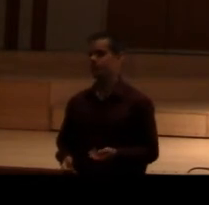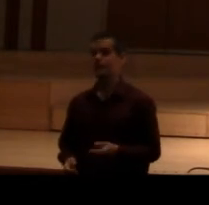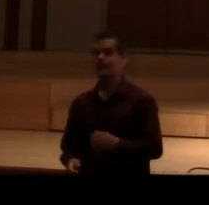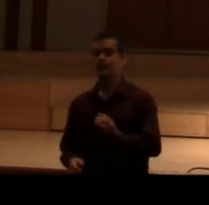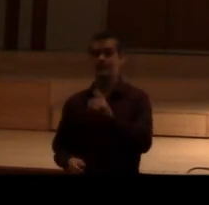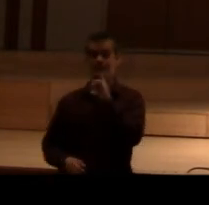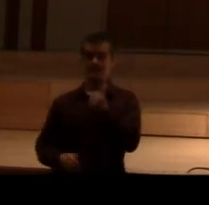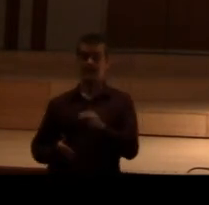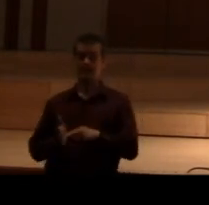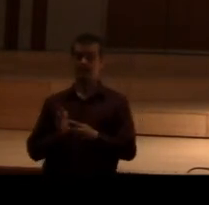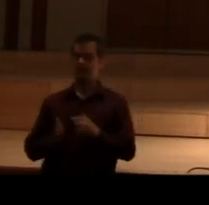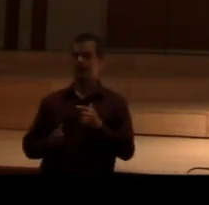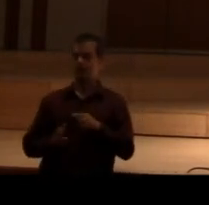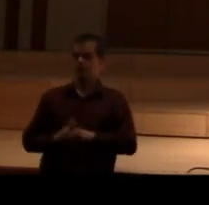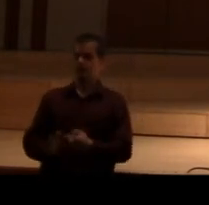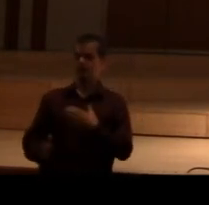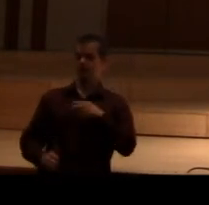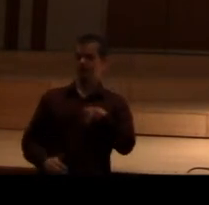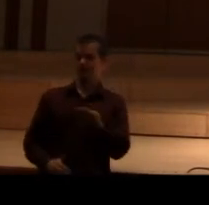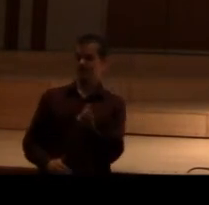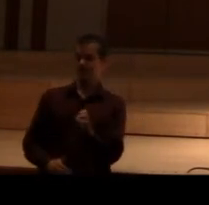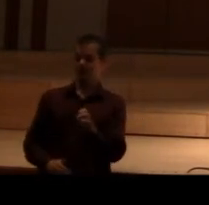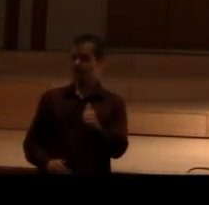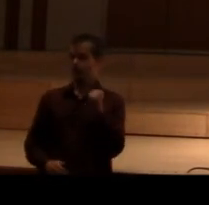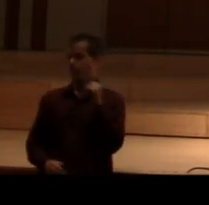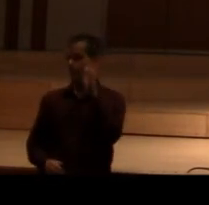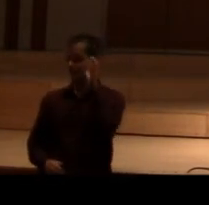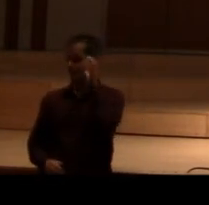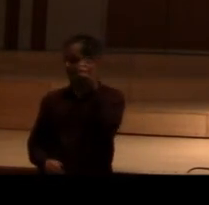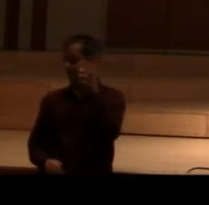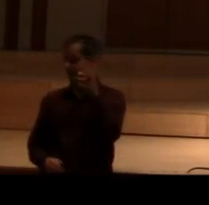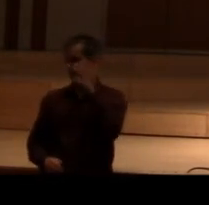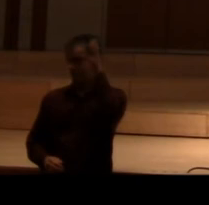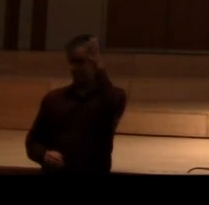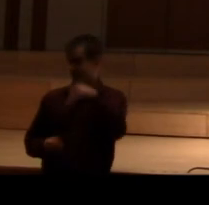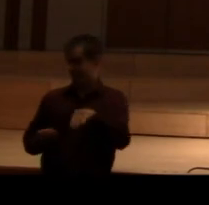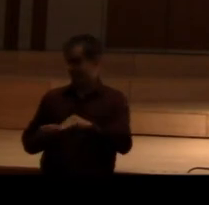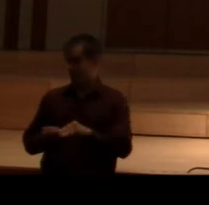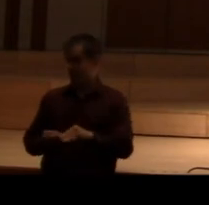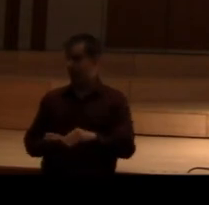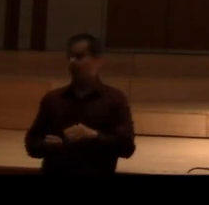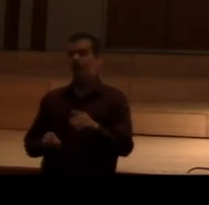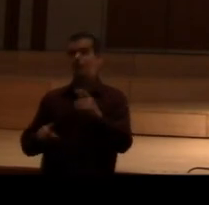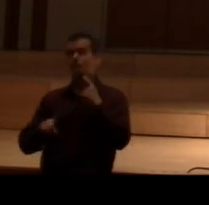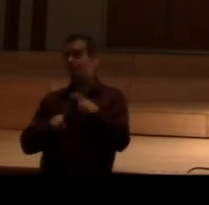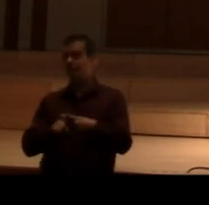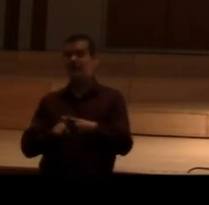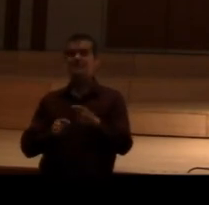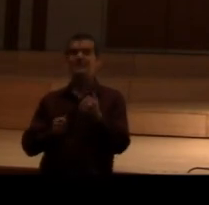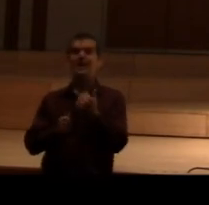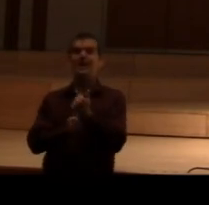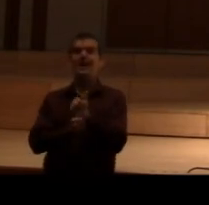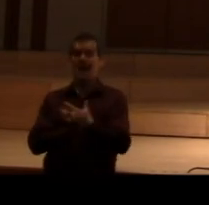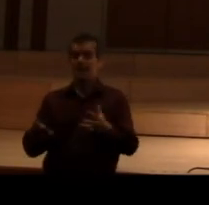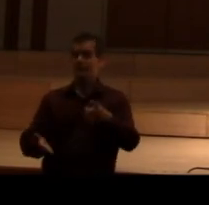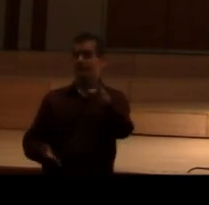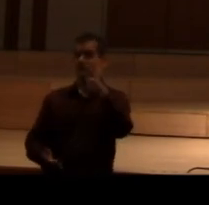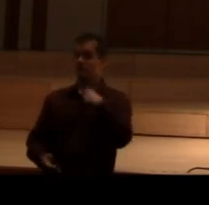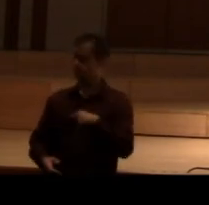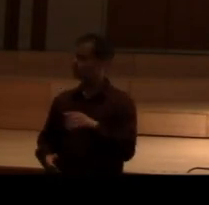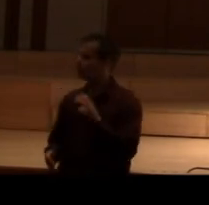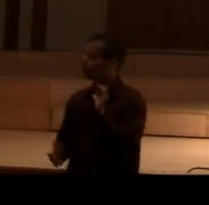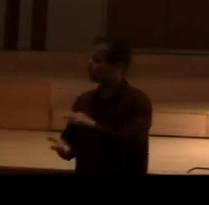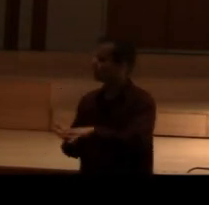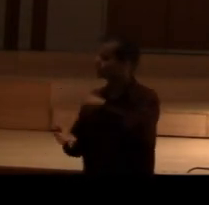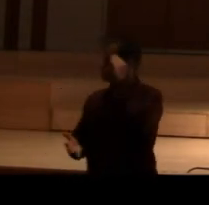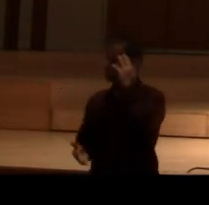mom says. Furthermore, she says that everything is a learning experience. Oh, you nearly got run over by a bus while jaywalking across